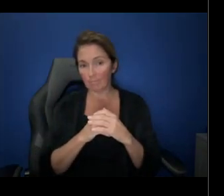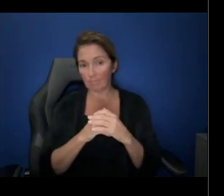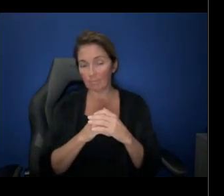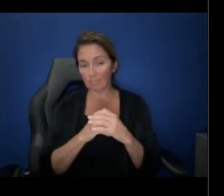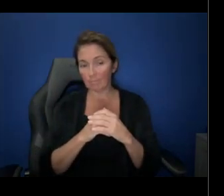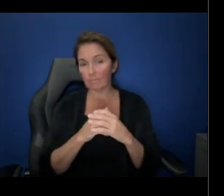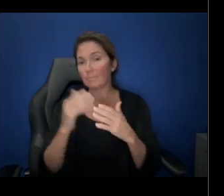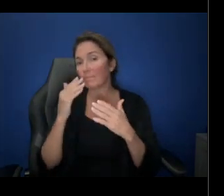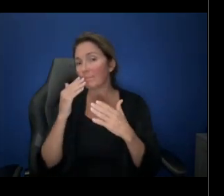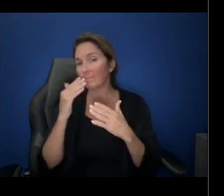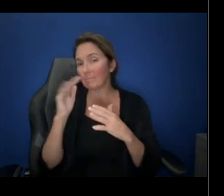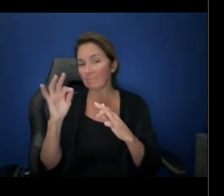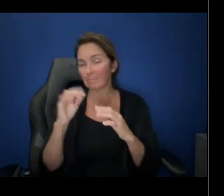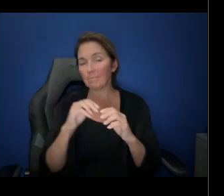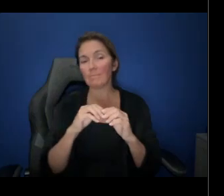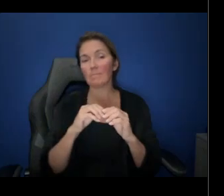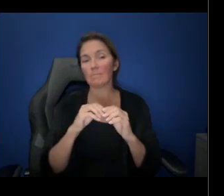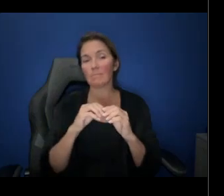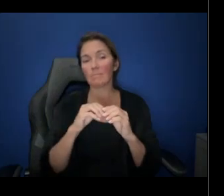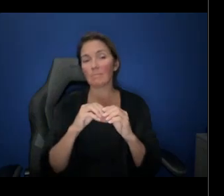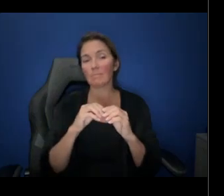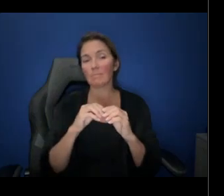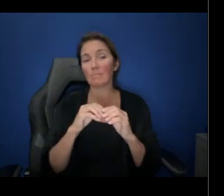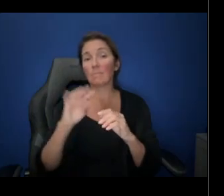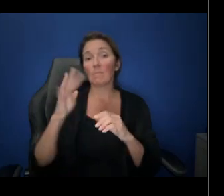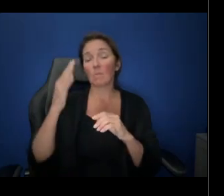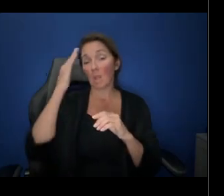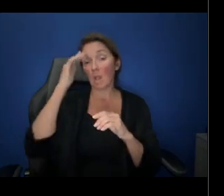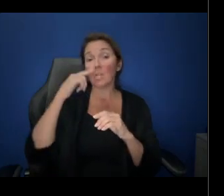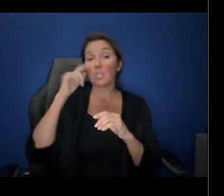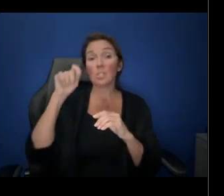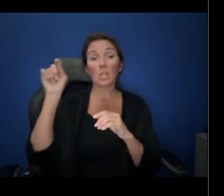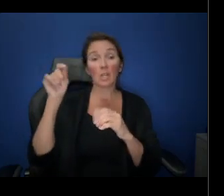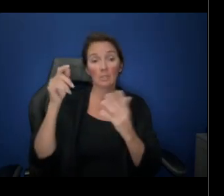Thanks, Crystal. The fourth knowledge check,